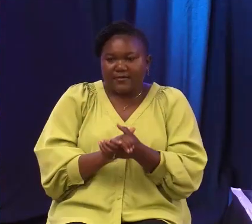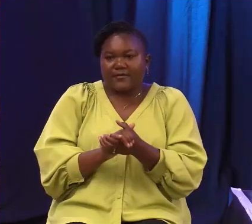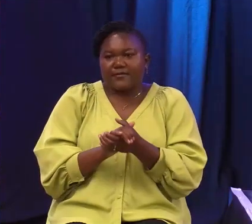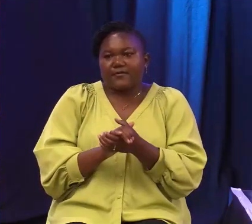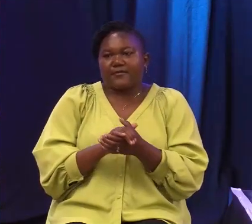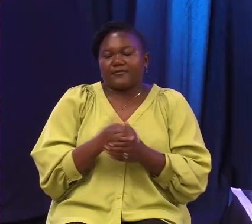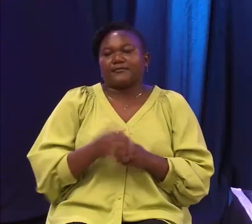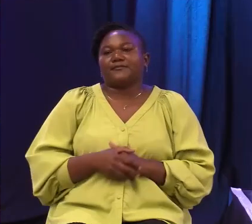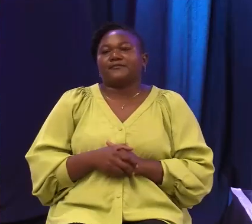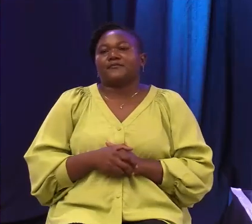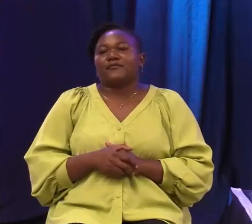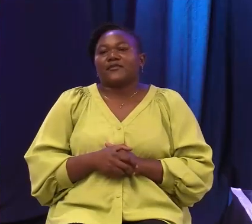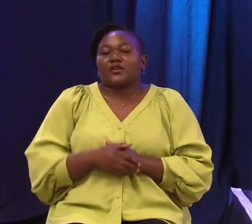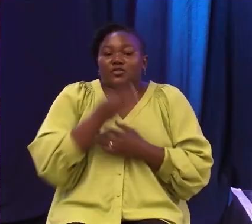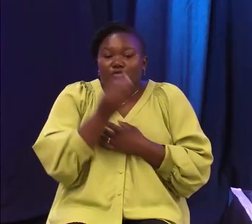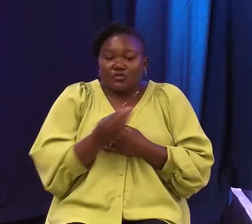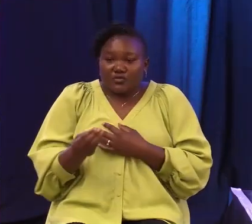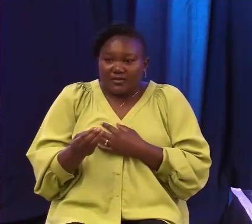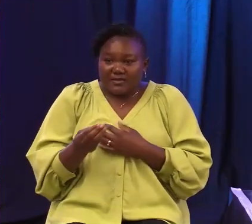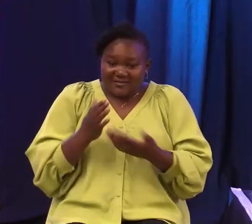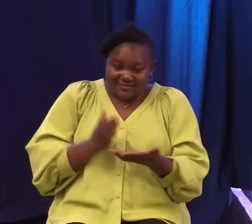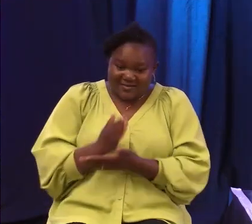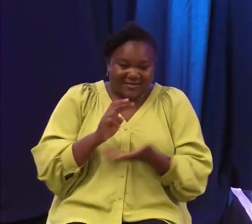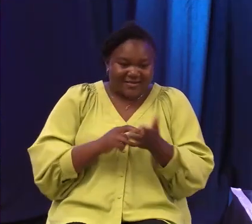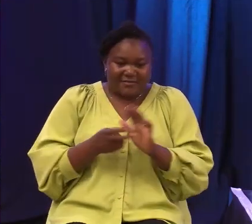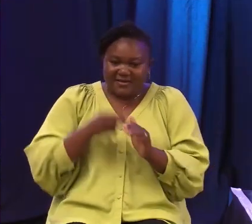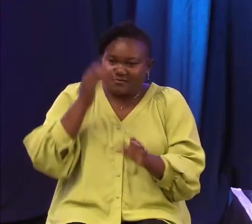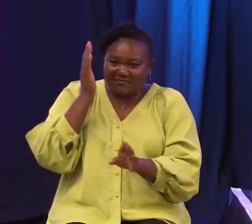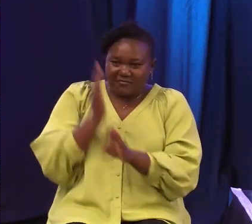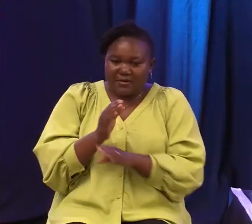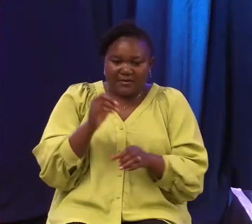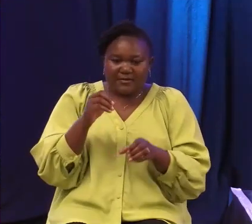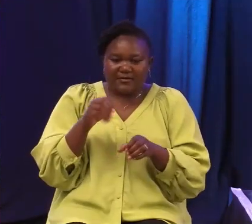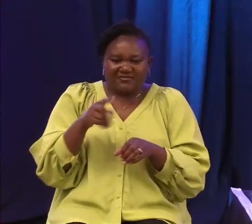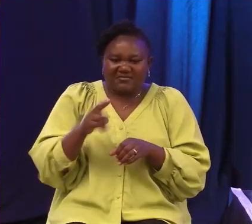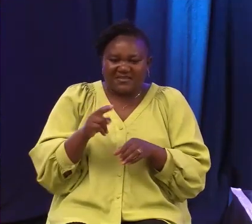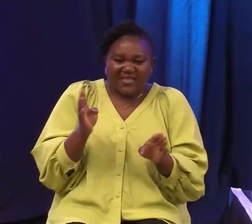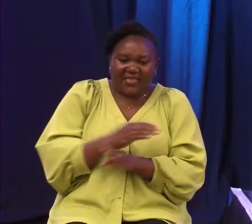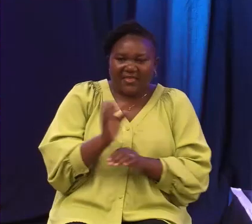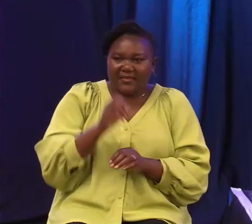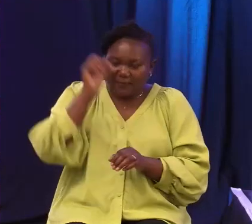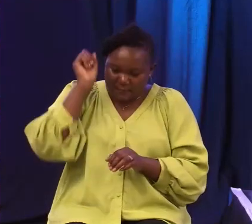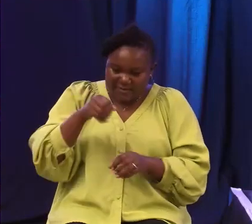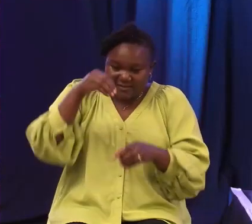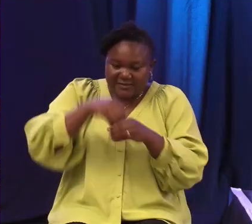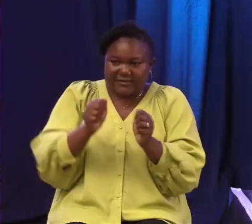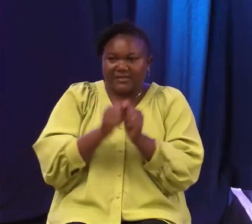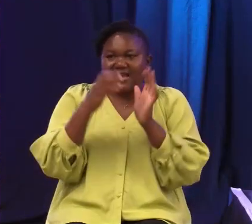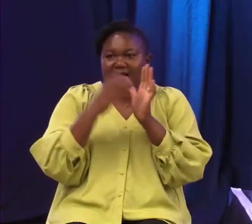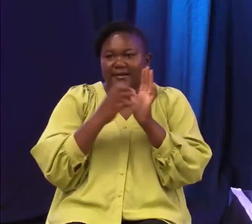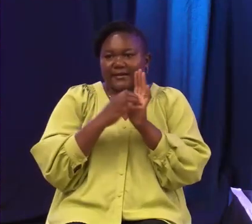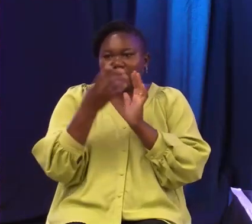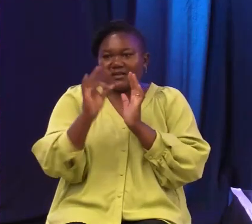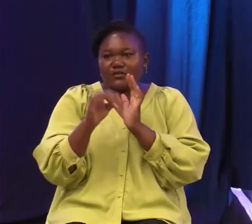Ladies and gentlemen, children's rights are fundamental rights, nothing less, and it's ensured by Article 8,